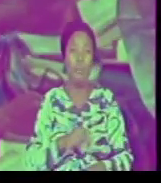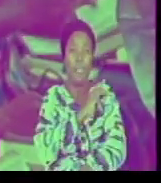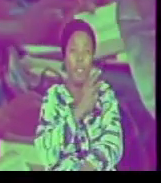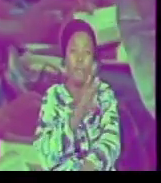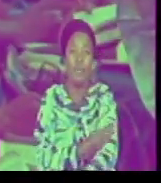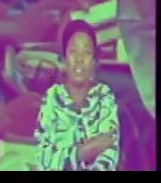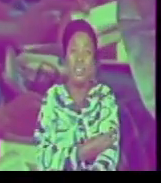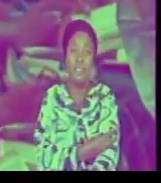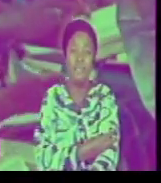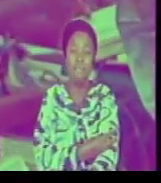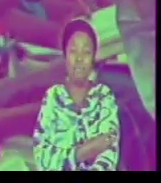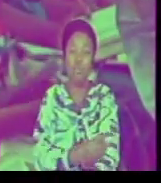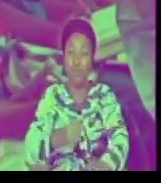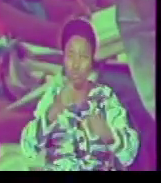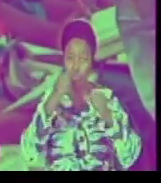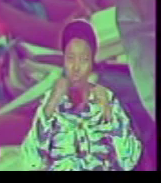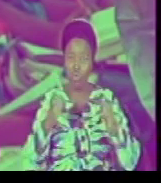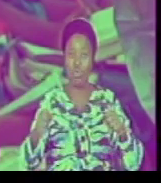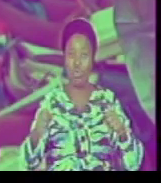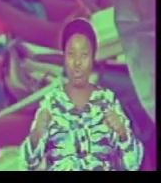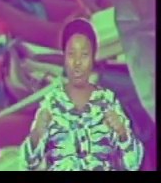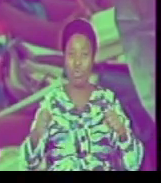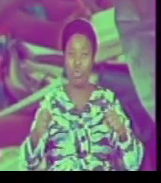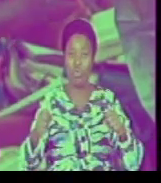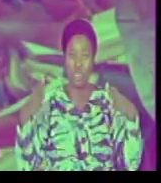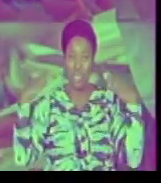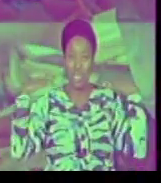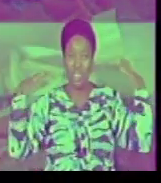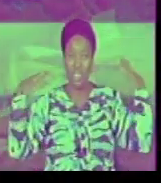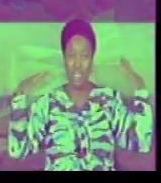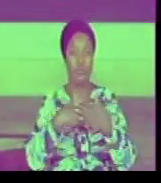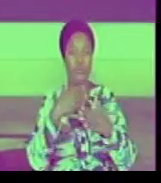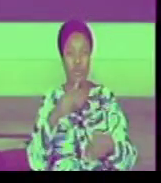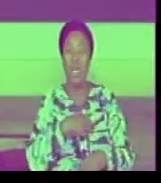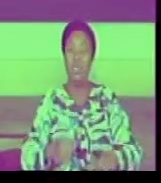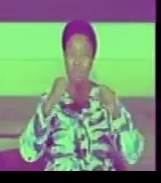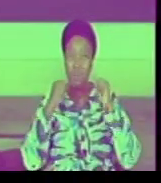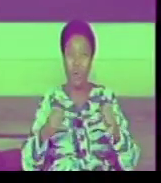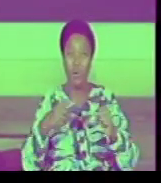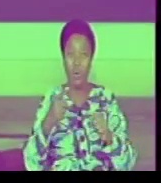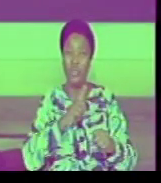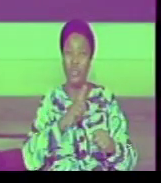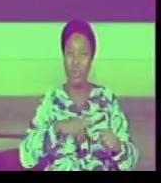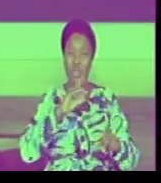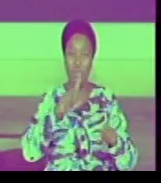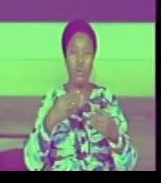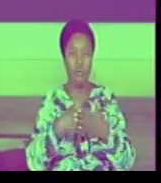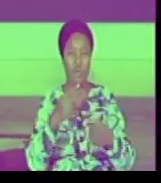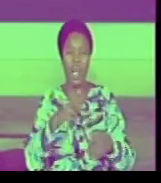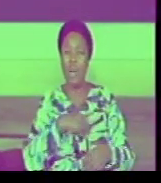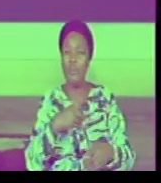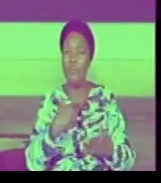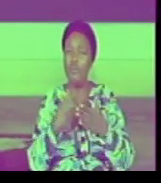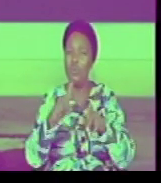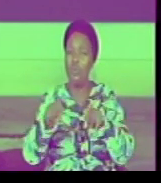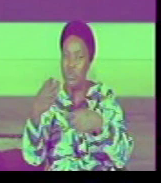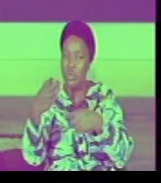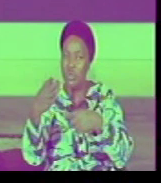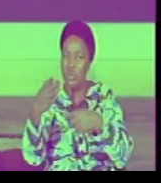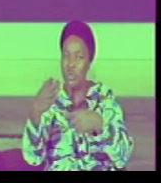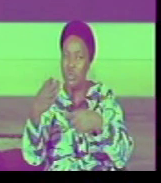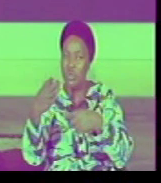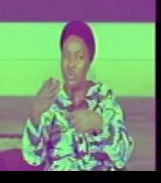power of the Lord is going before you. And before you get there, that angel will clear